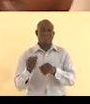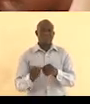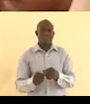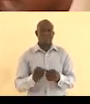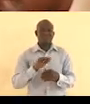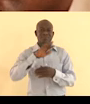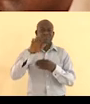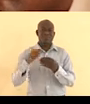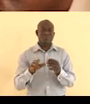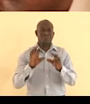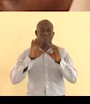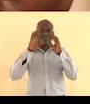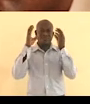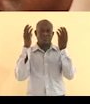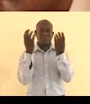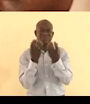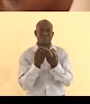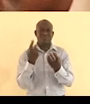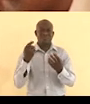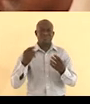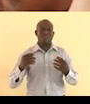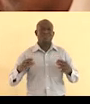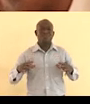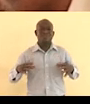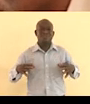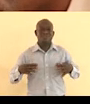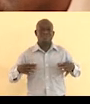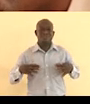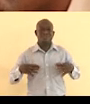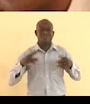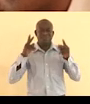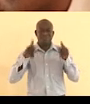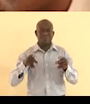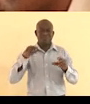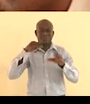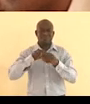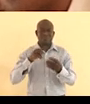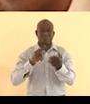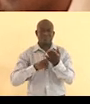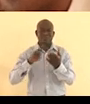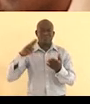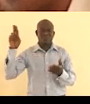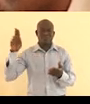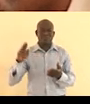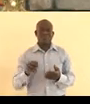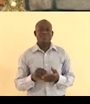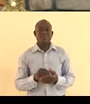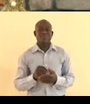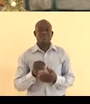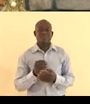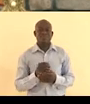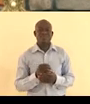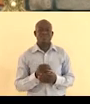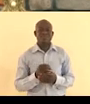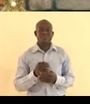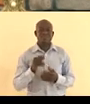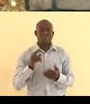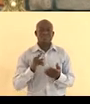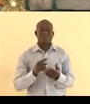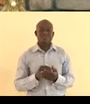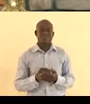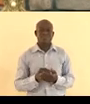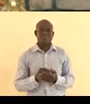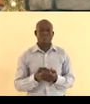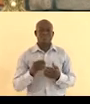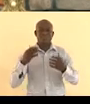under those kind of circumstances, the young person in the university, many people in the university are up to 18, right?